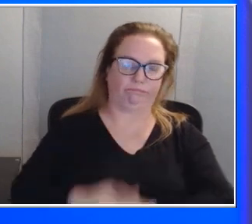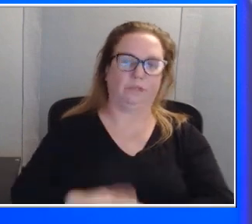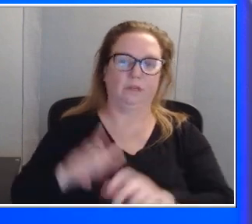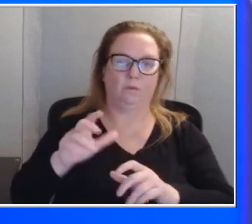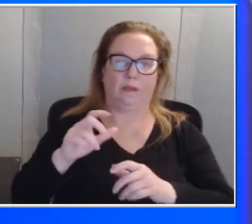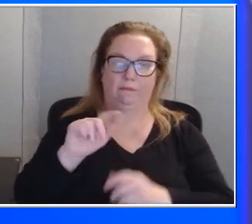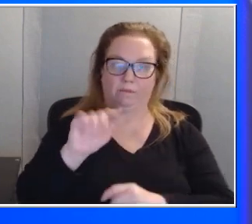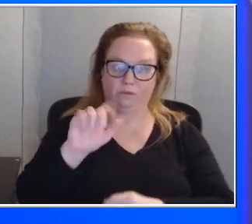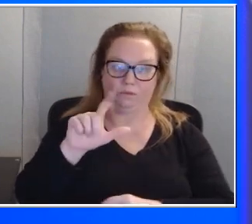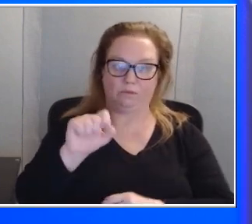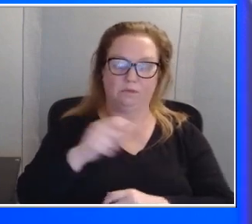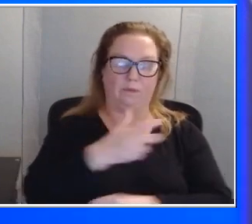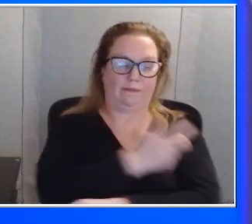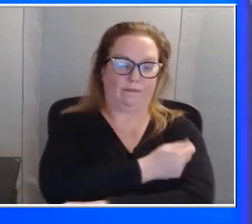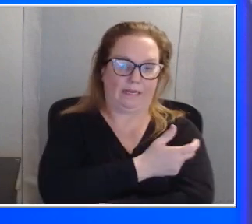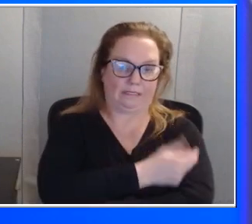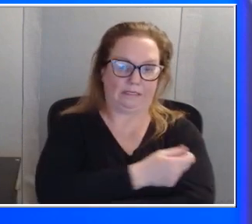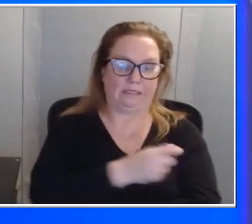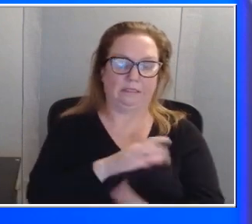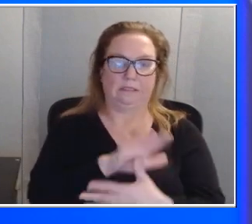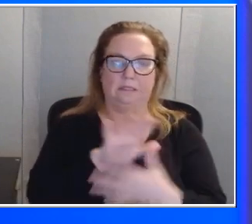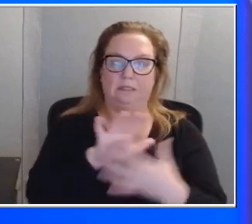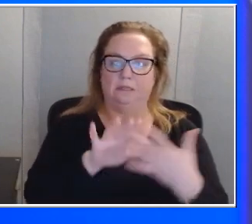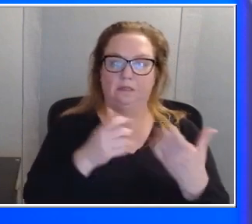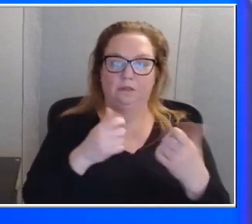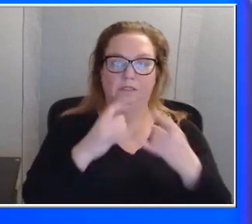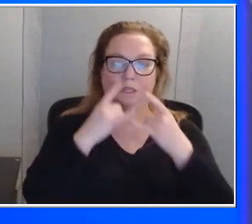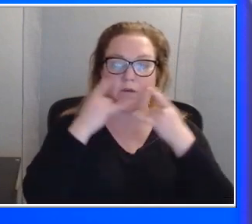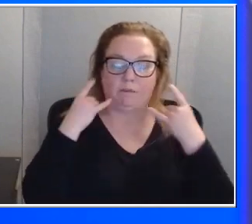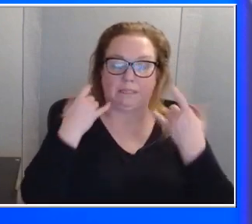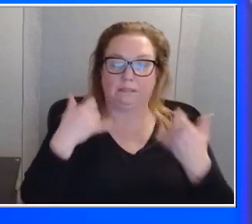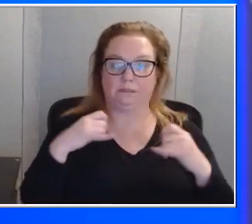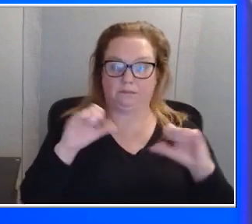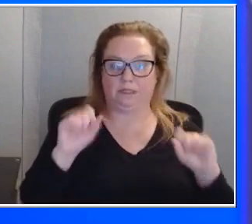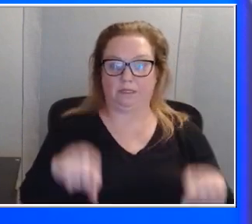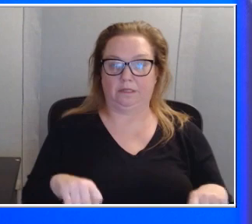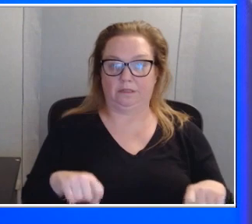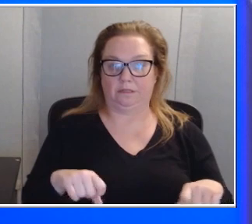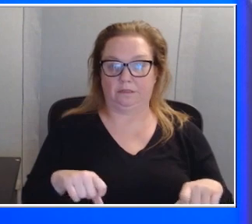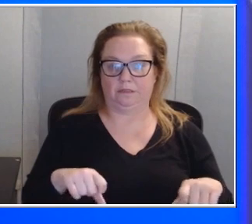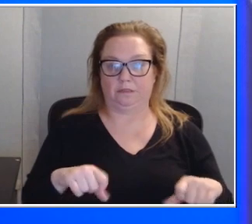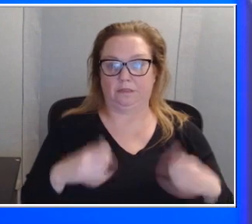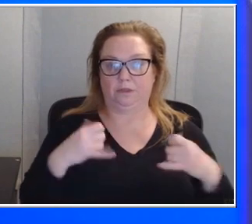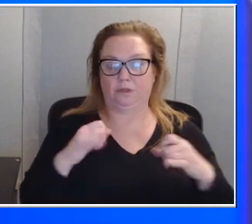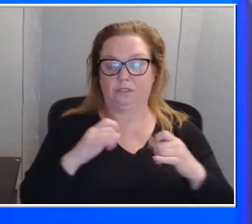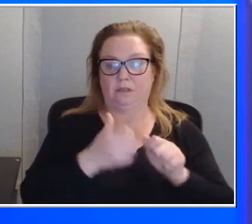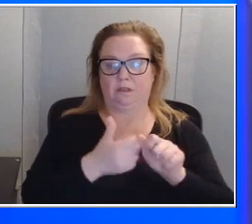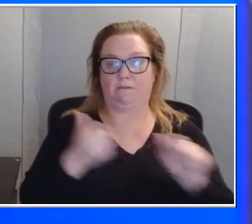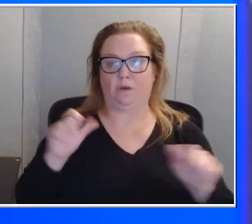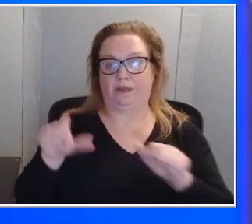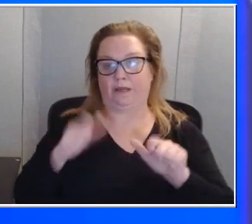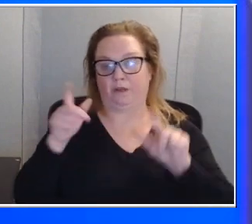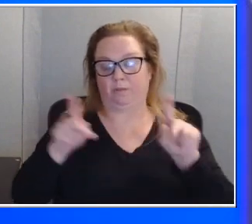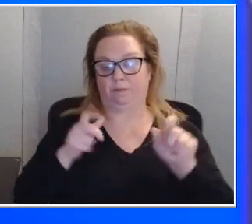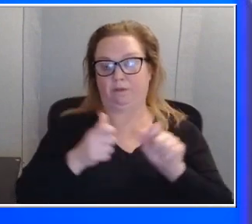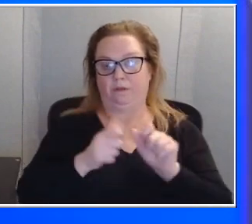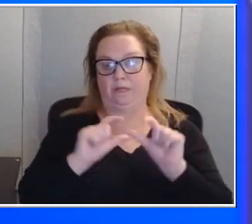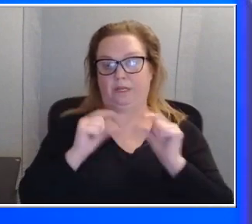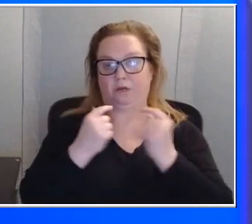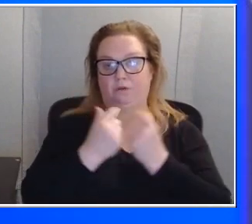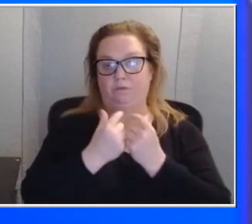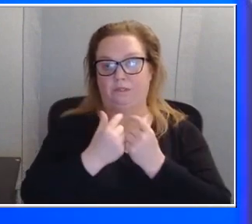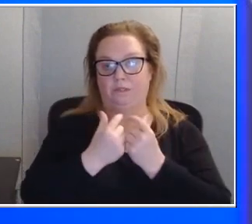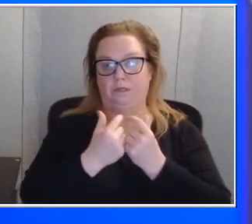We still have the vaccines, and you can still wear masks, and you can still avoid other people and groups. And I back out